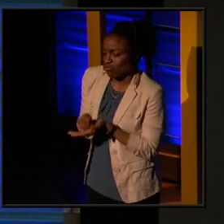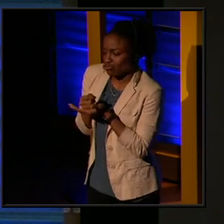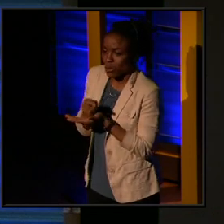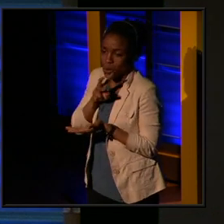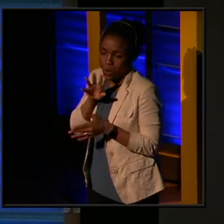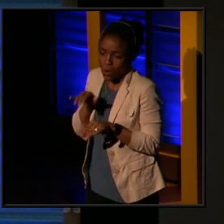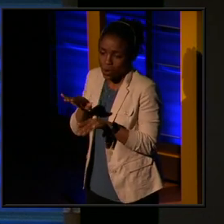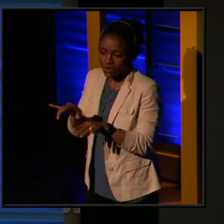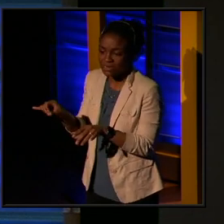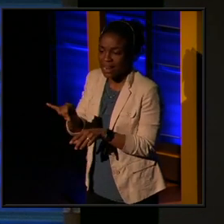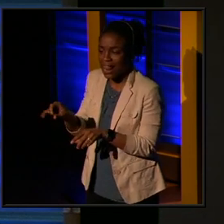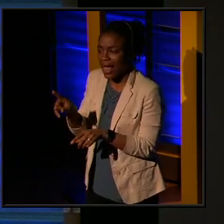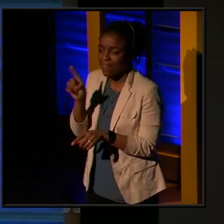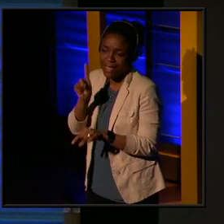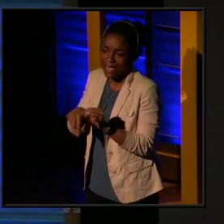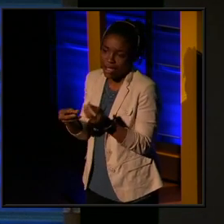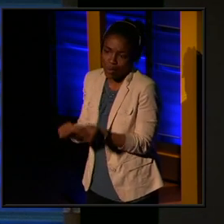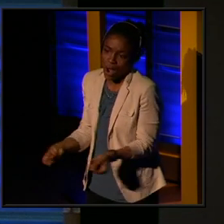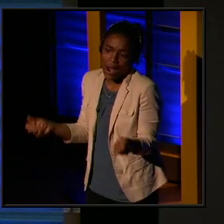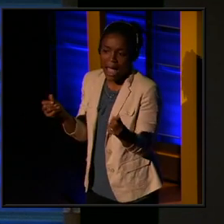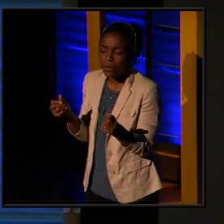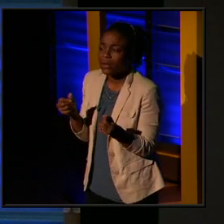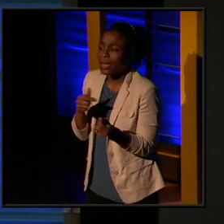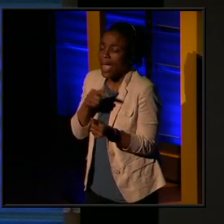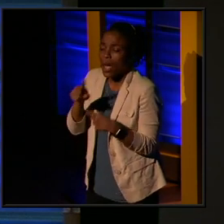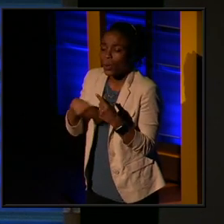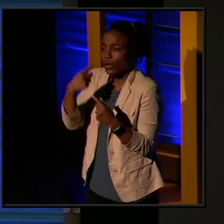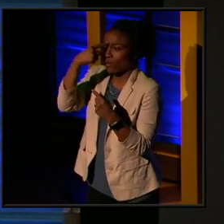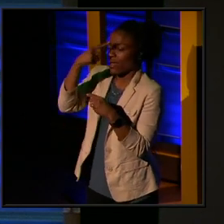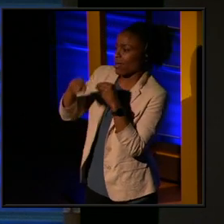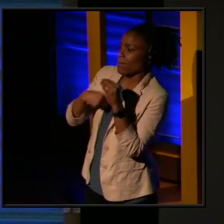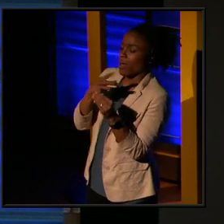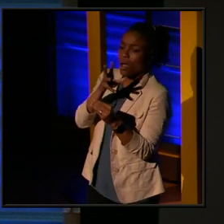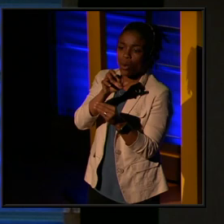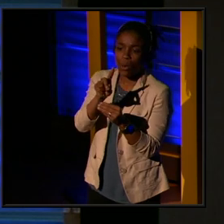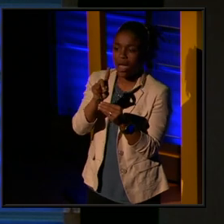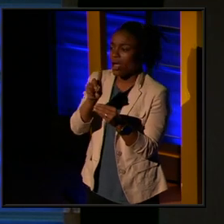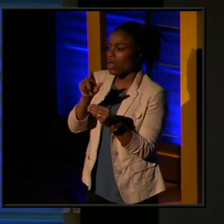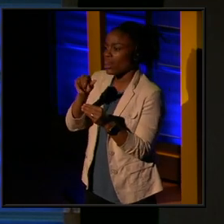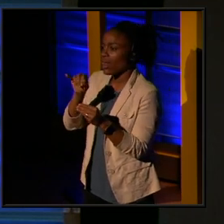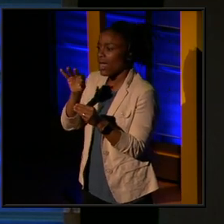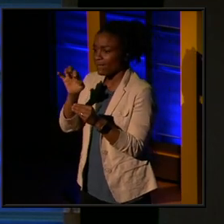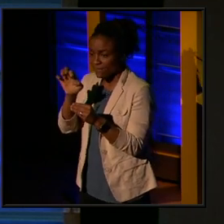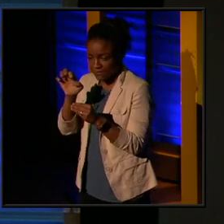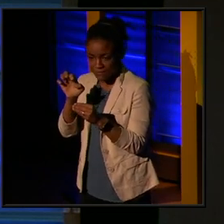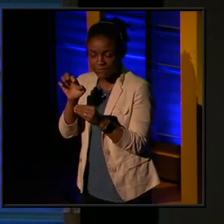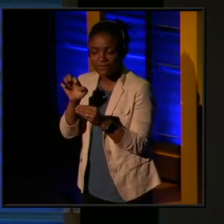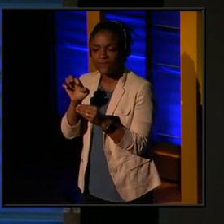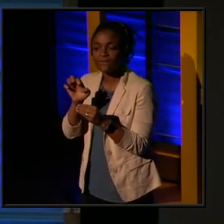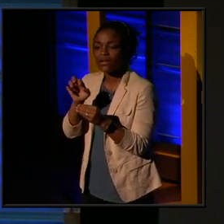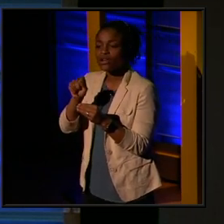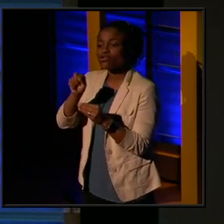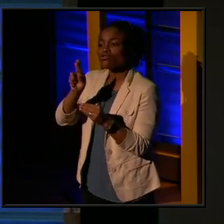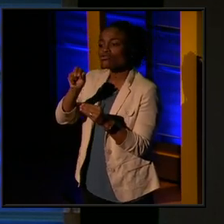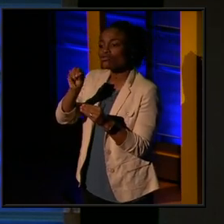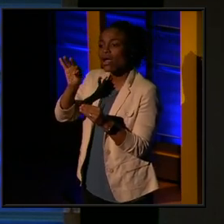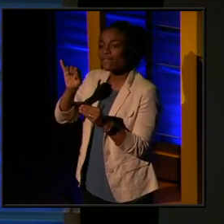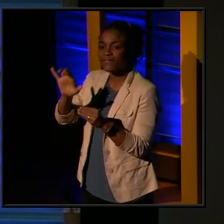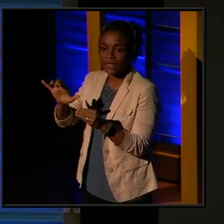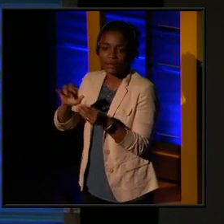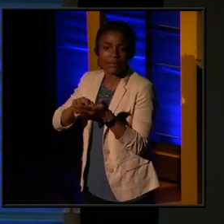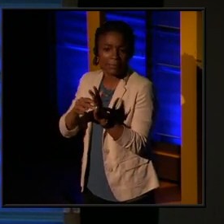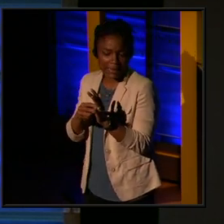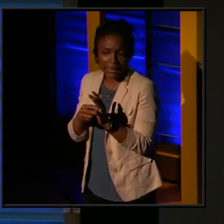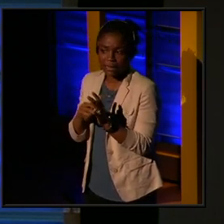were inexhaustible. And when you think of the word wildlife trafficking, you associate it with ivory and with elephants and tigers,